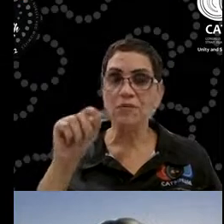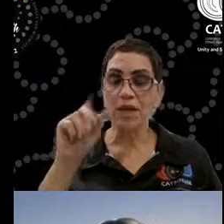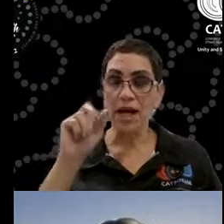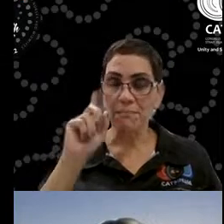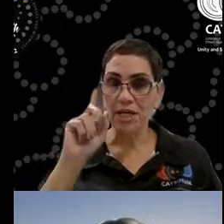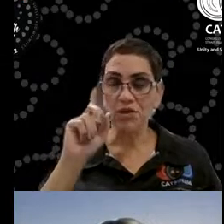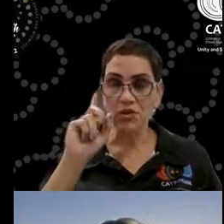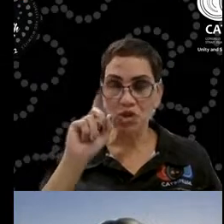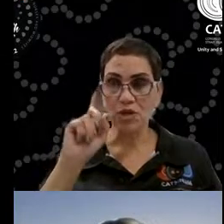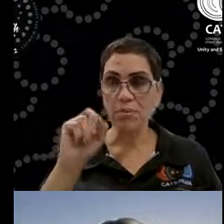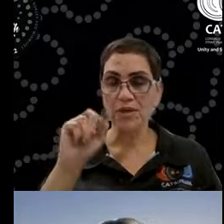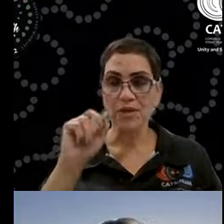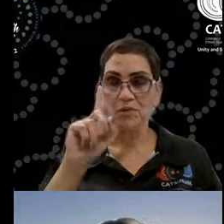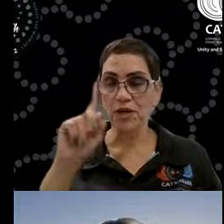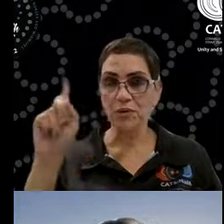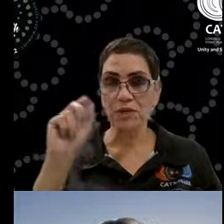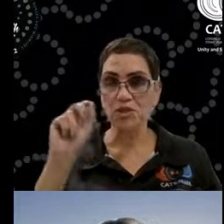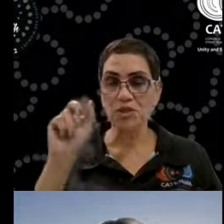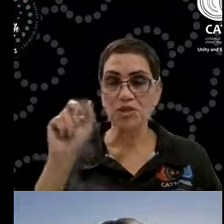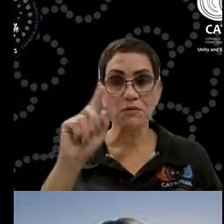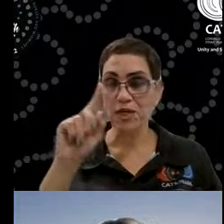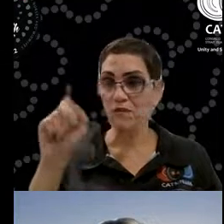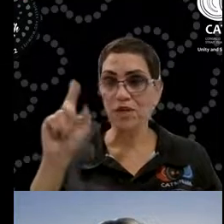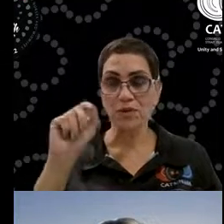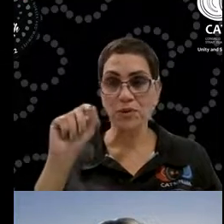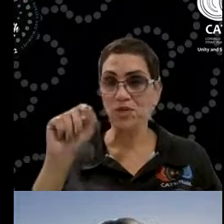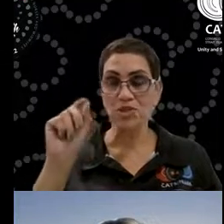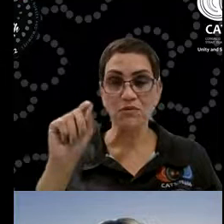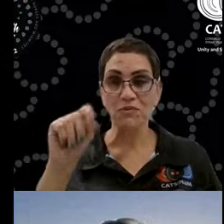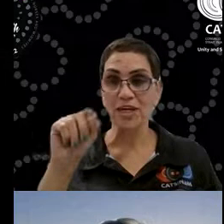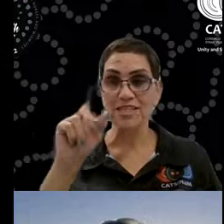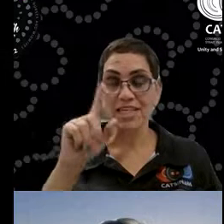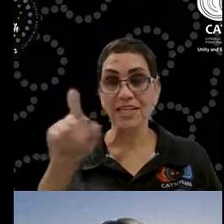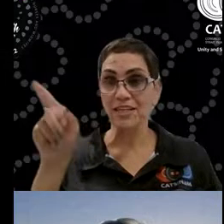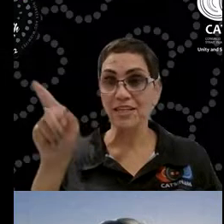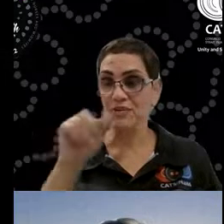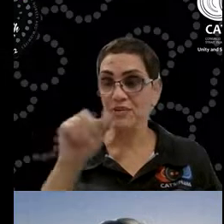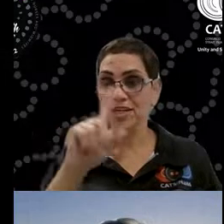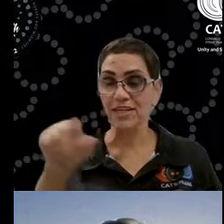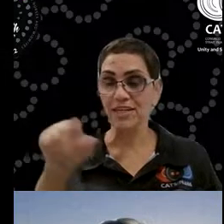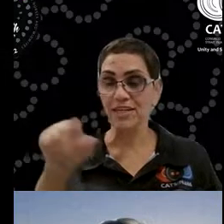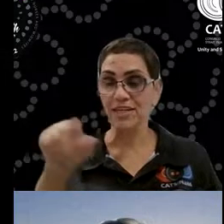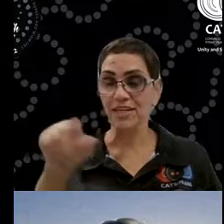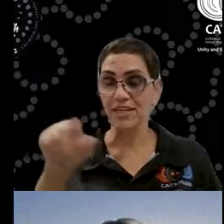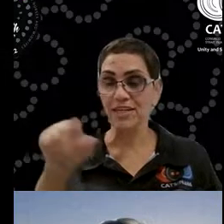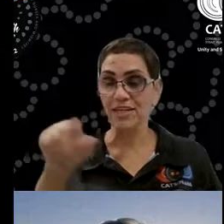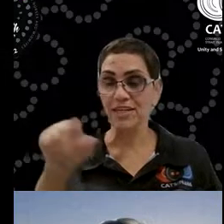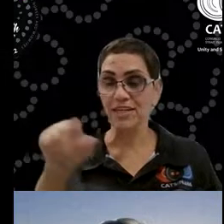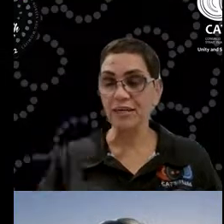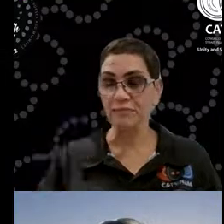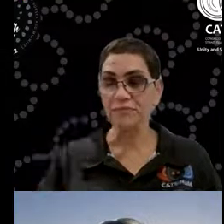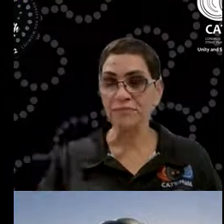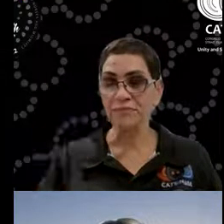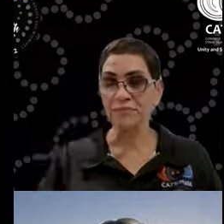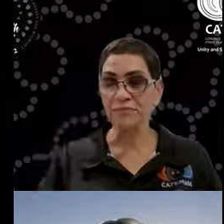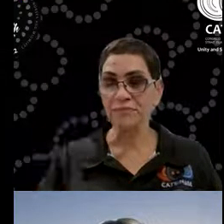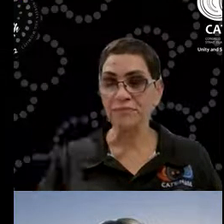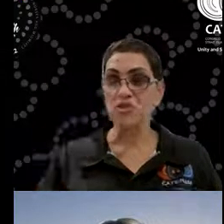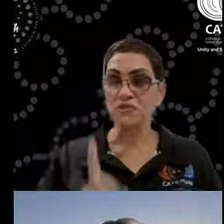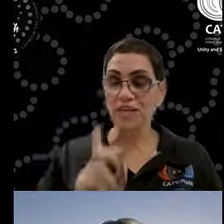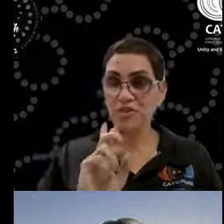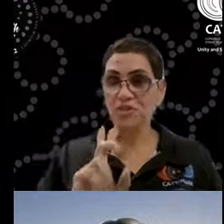training that will make you stop, read a question, reread a question, write it down, and then read it again. Our job is